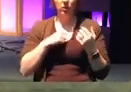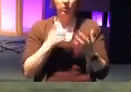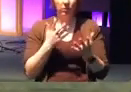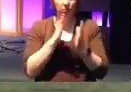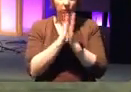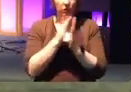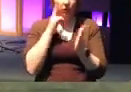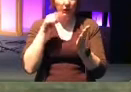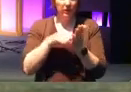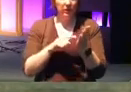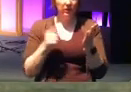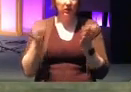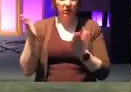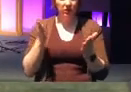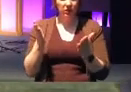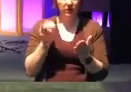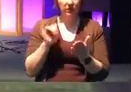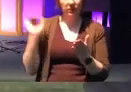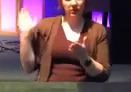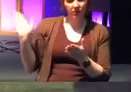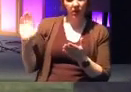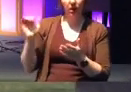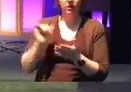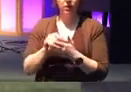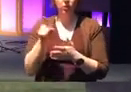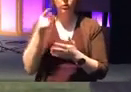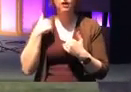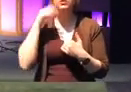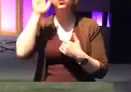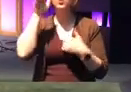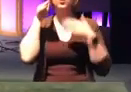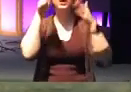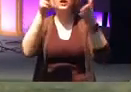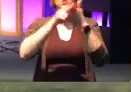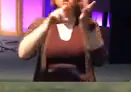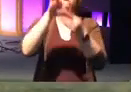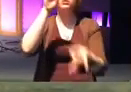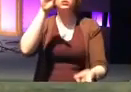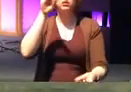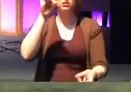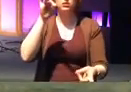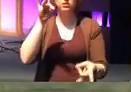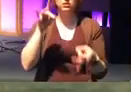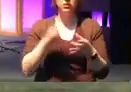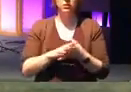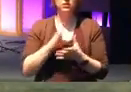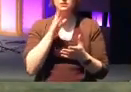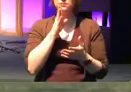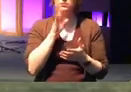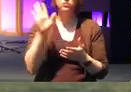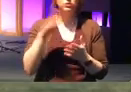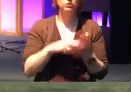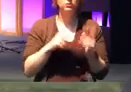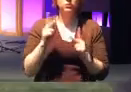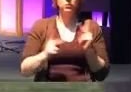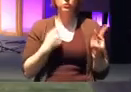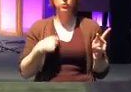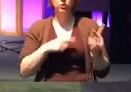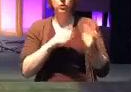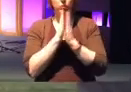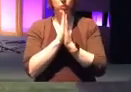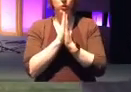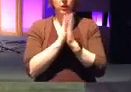service, Lord, that you would have your way, Holy Spirit. Have your way. Speak to your people, we pray.